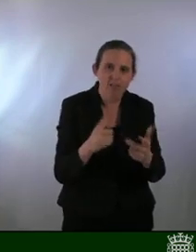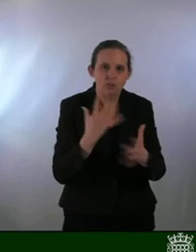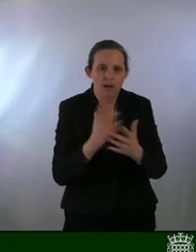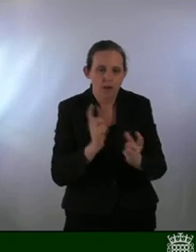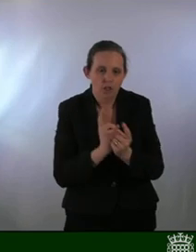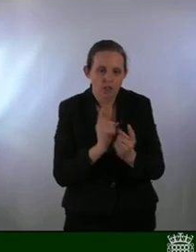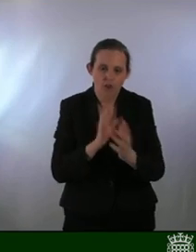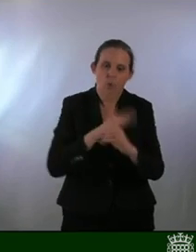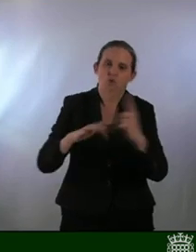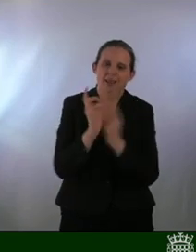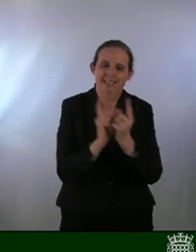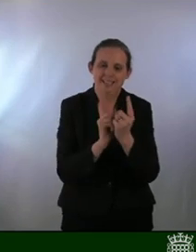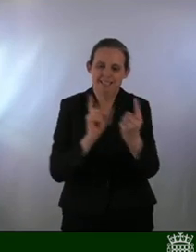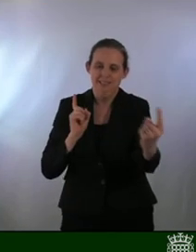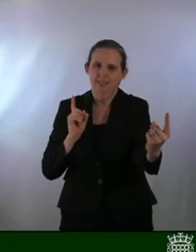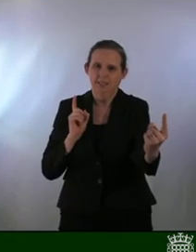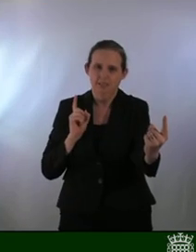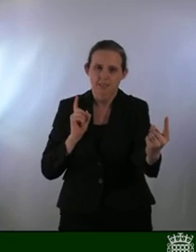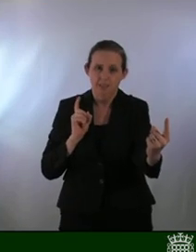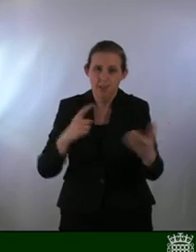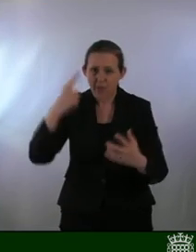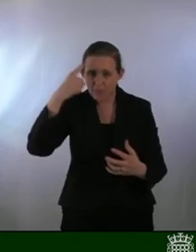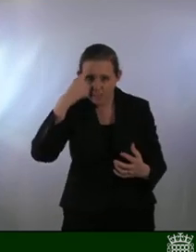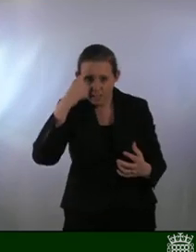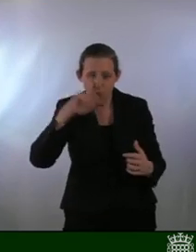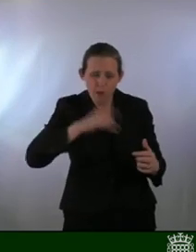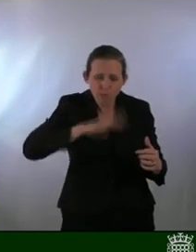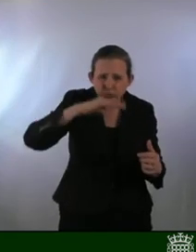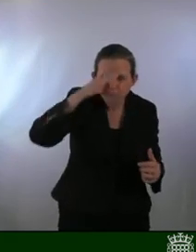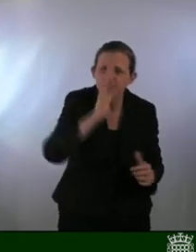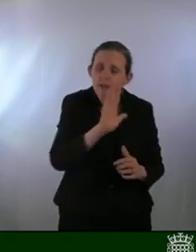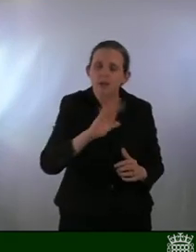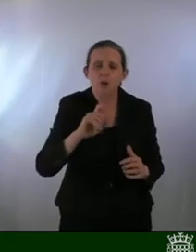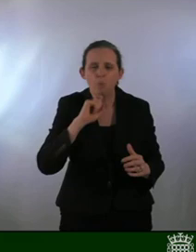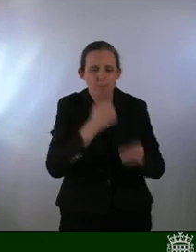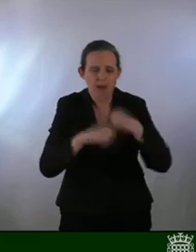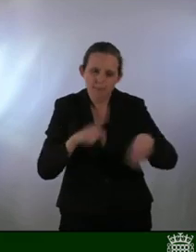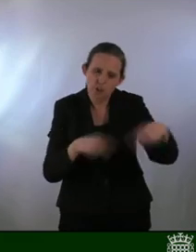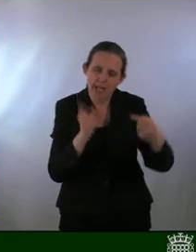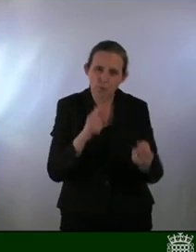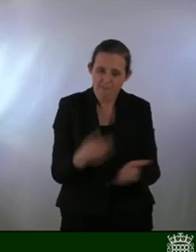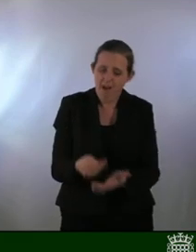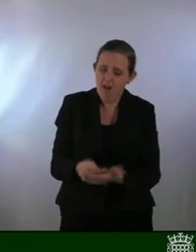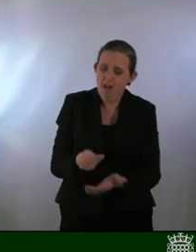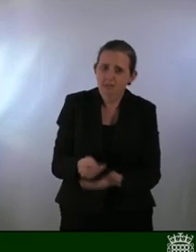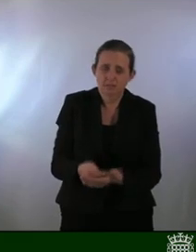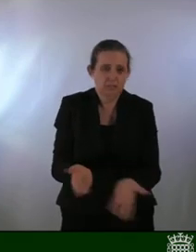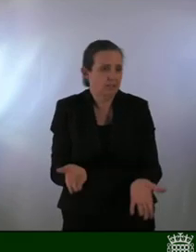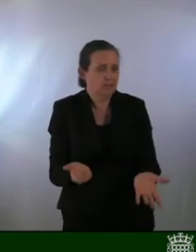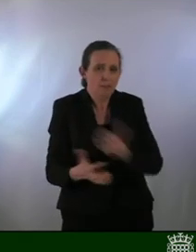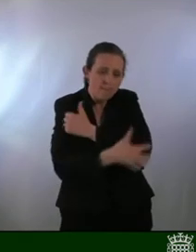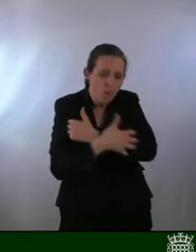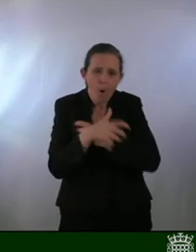and fatigue, it will be finances and affordability. The poorest who struggle to pay the